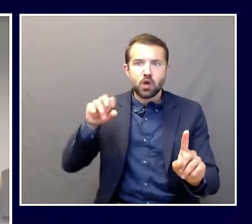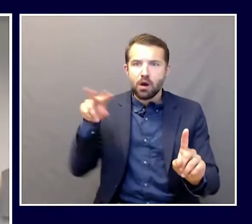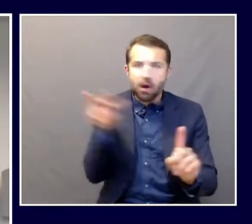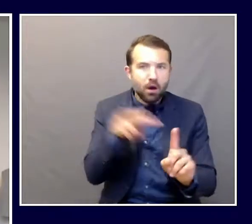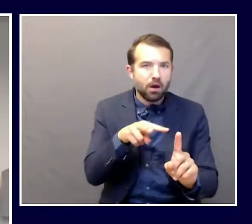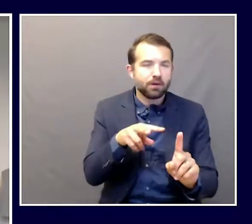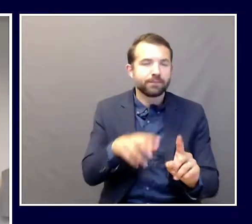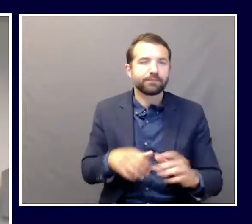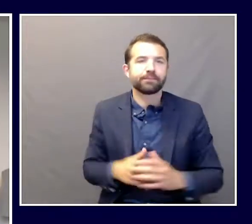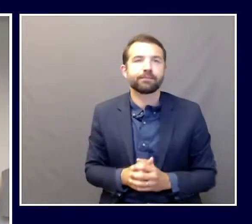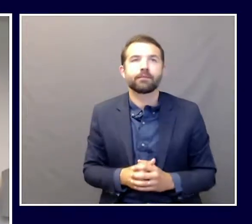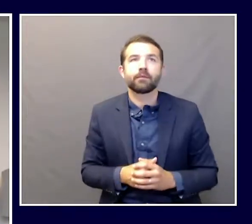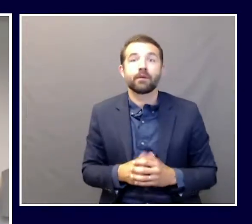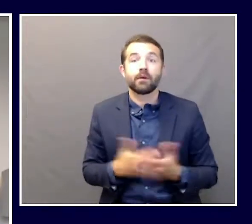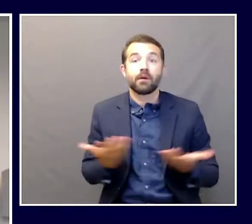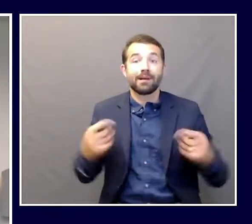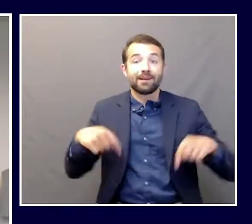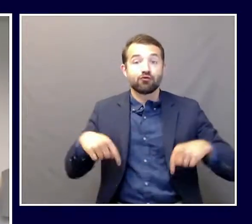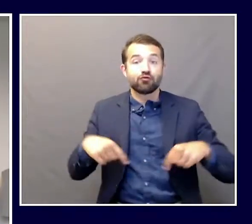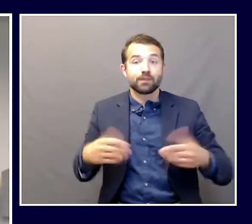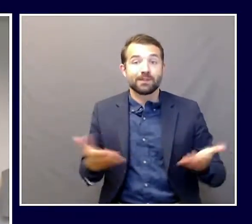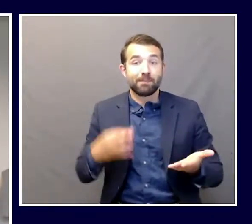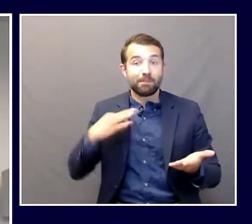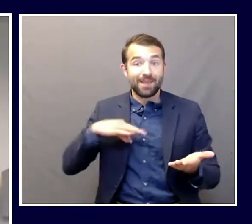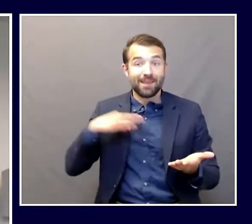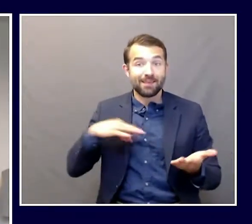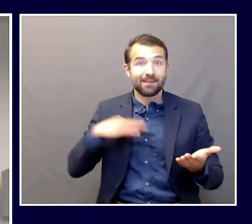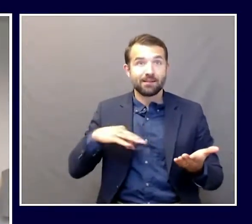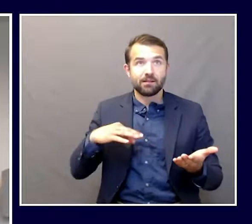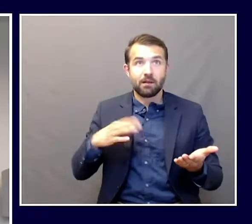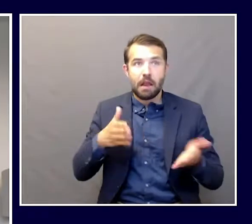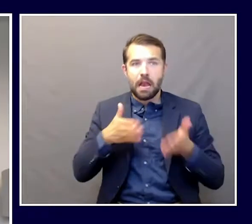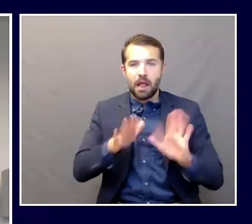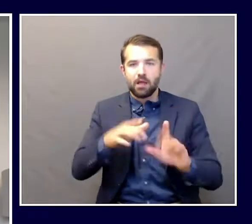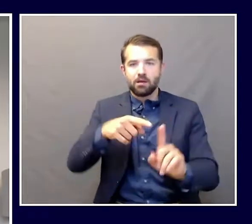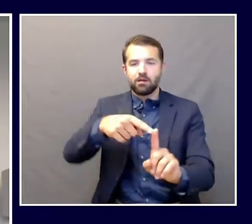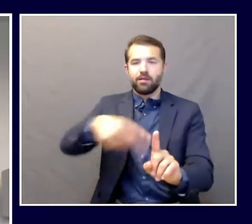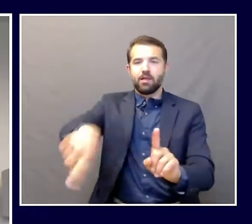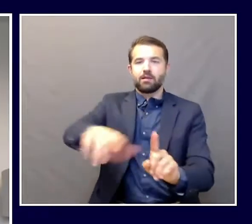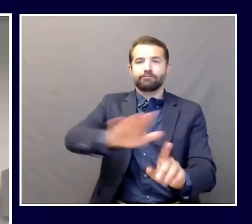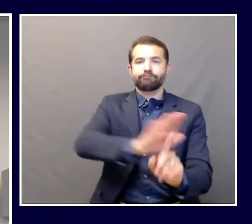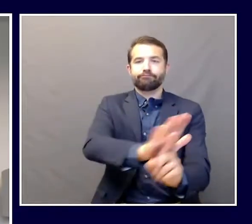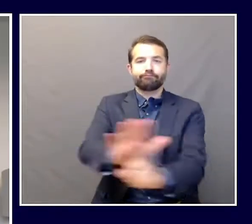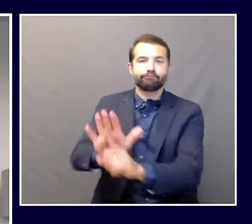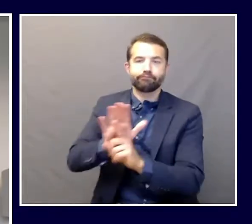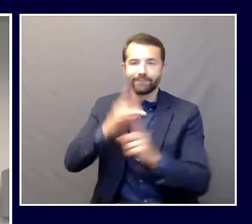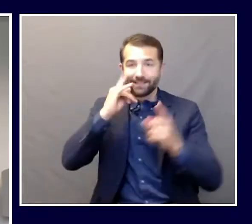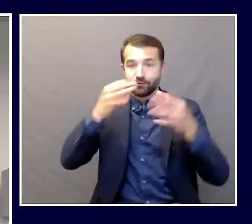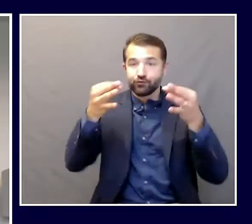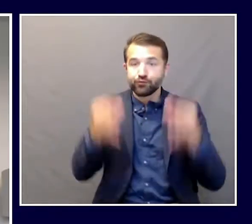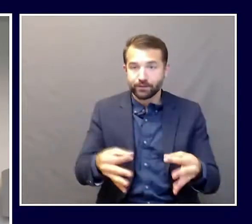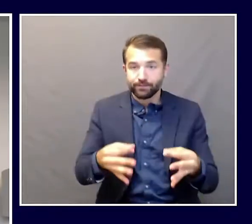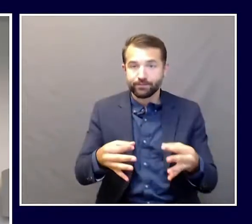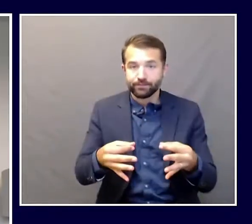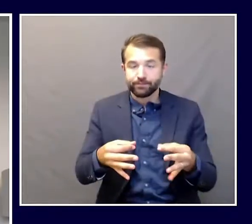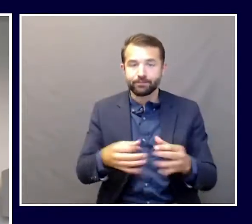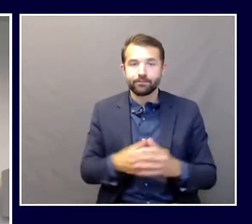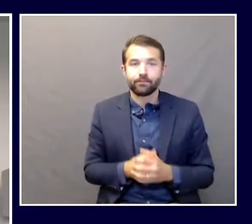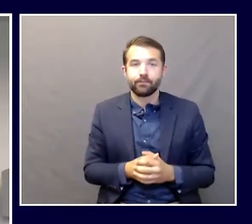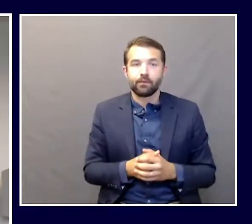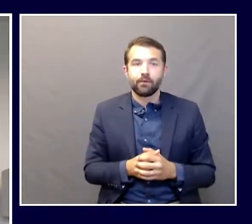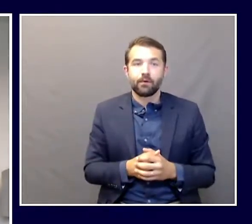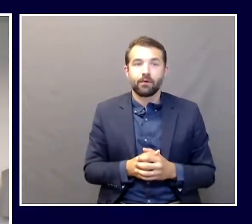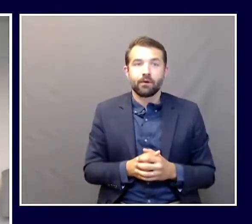Because in some facilities that has yielded vaccination rates of over 90%, I believe in the case of Millinocket Regional